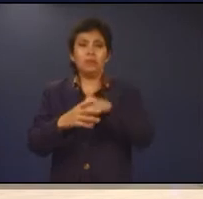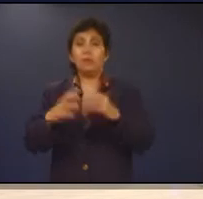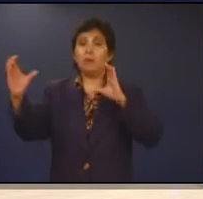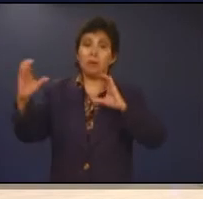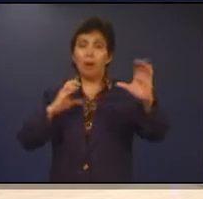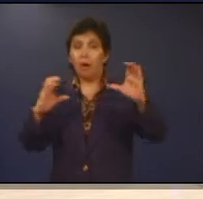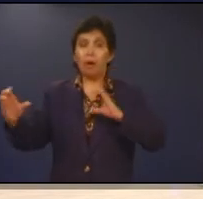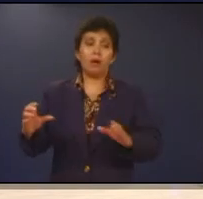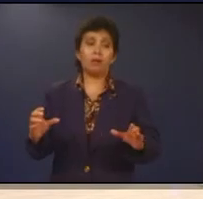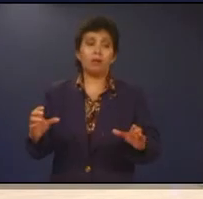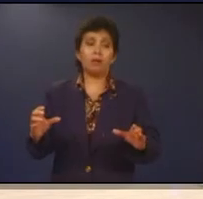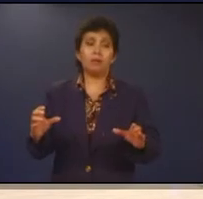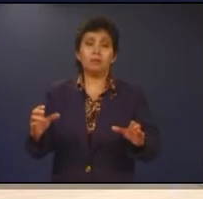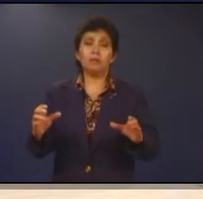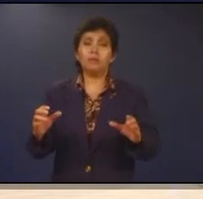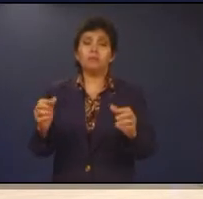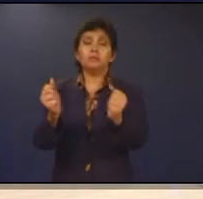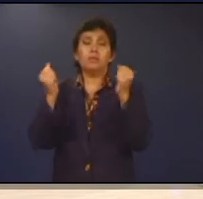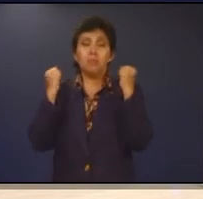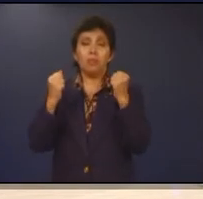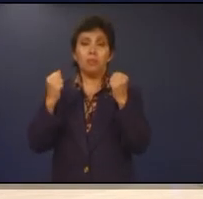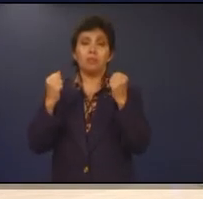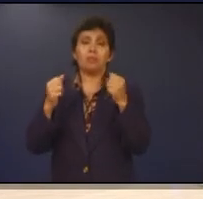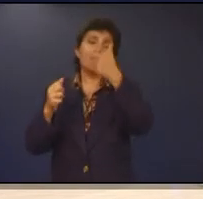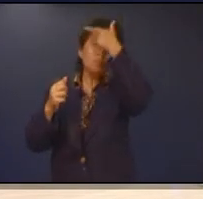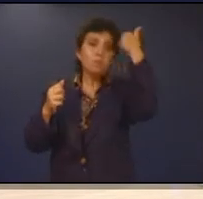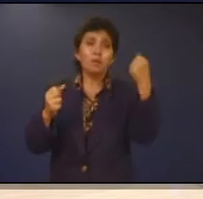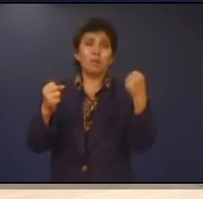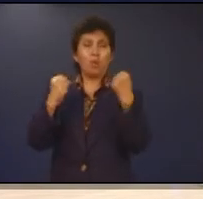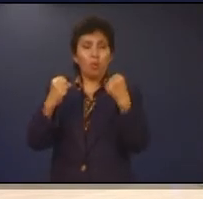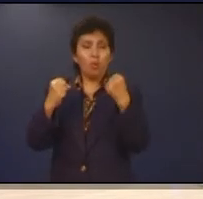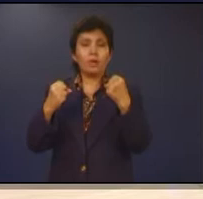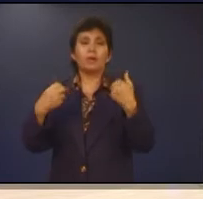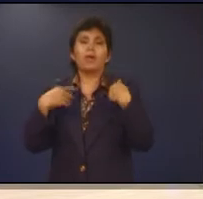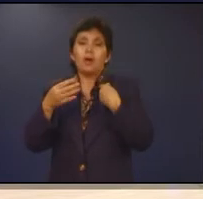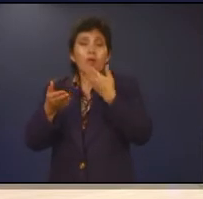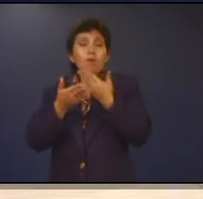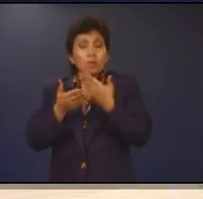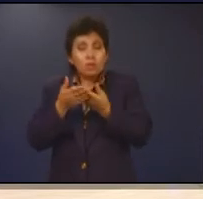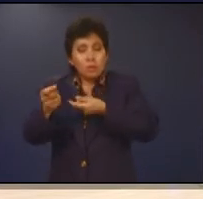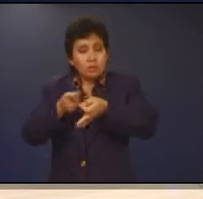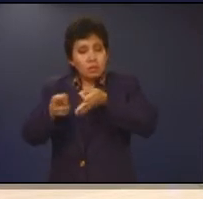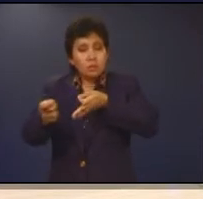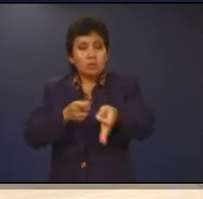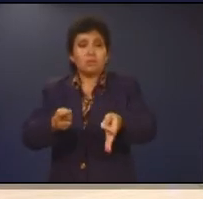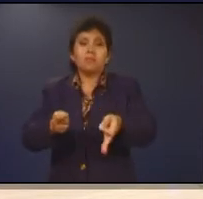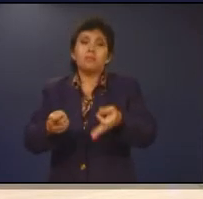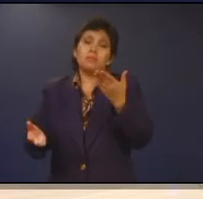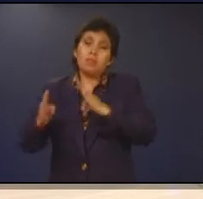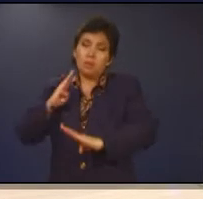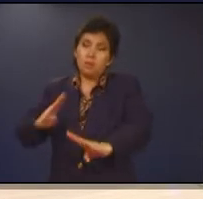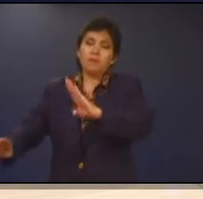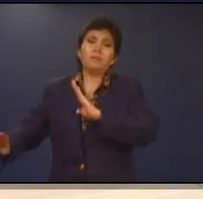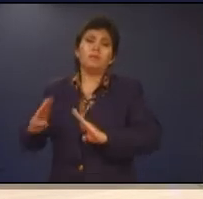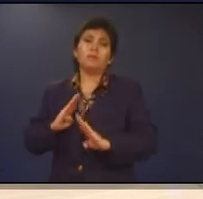in the car. I mean, it's a stable cause. We usually use that cause to put explanation onto the